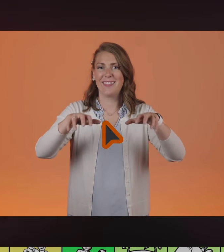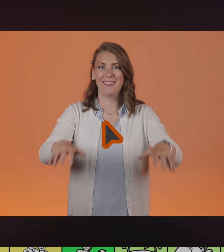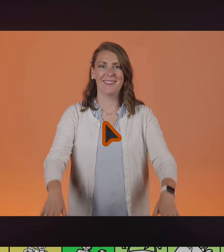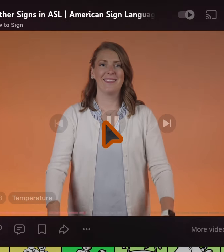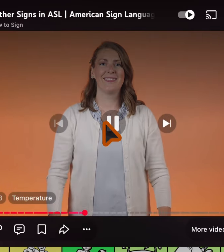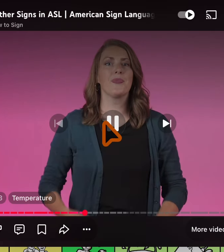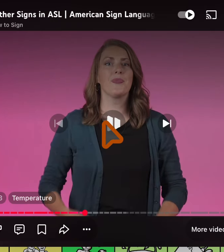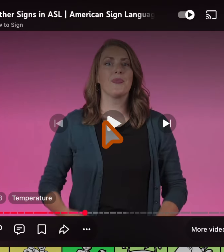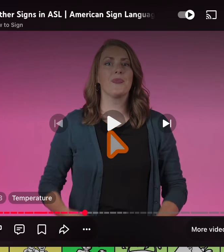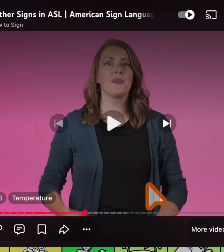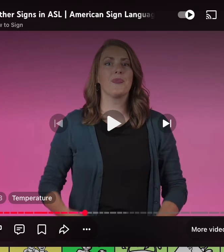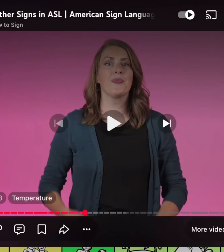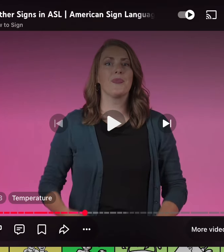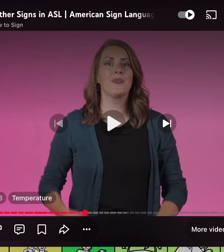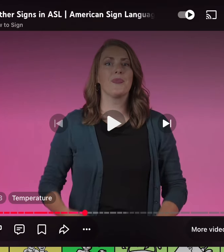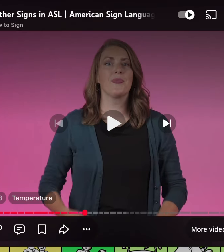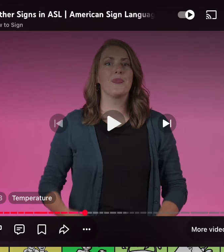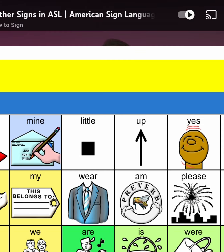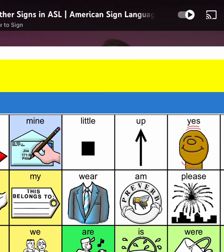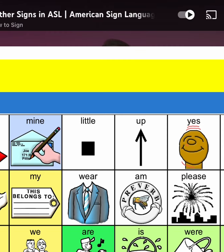ice.